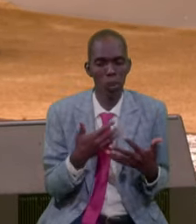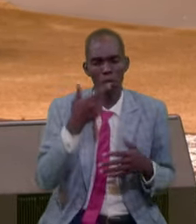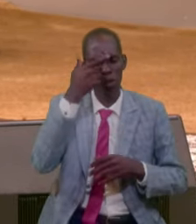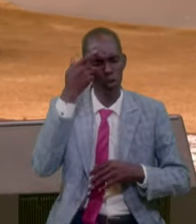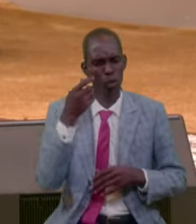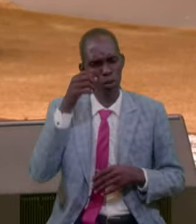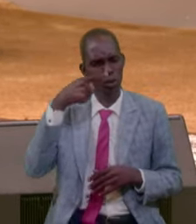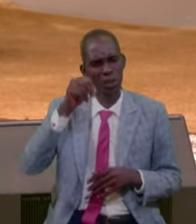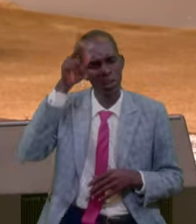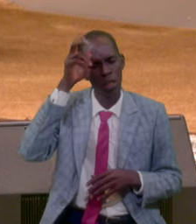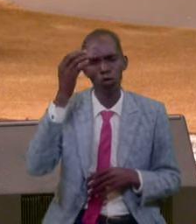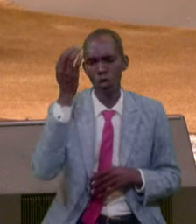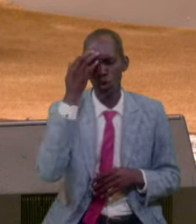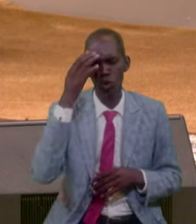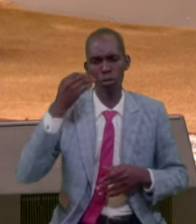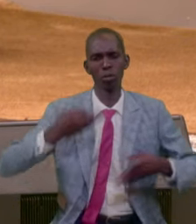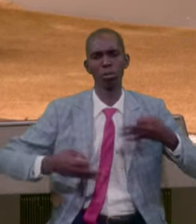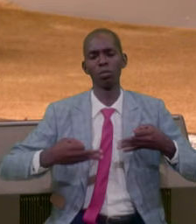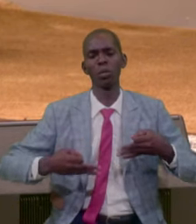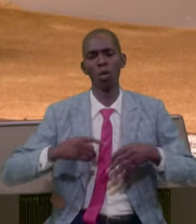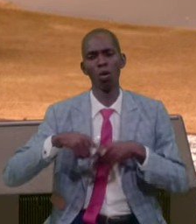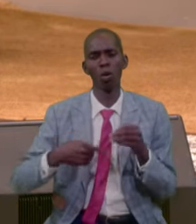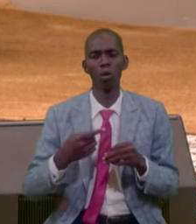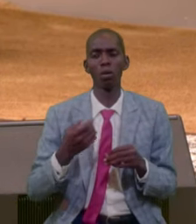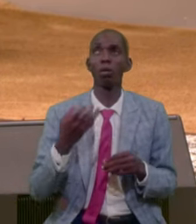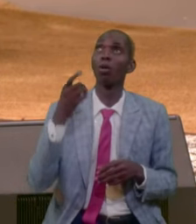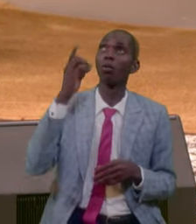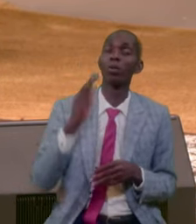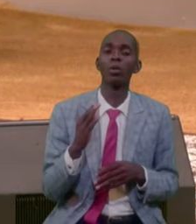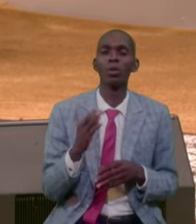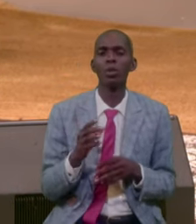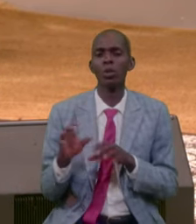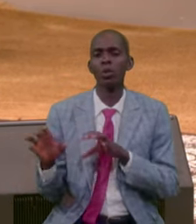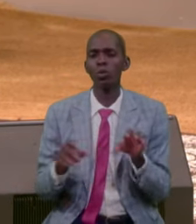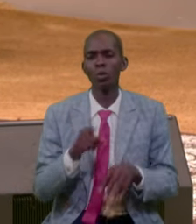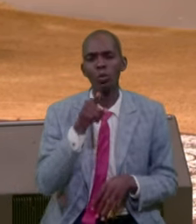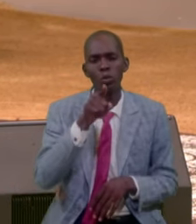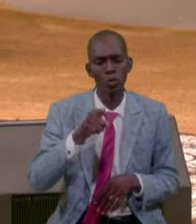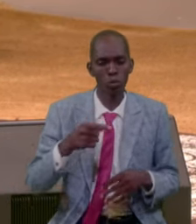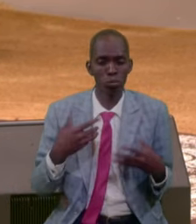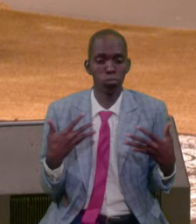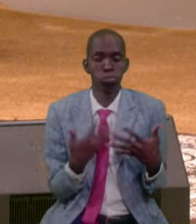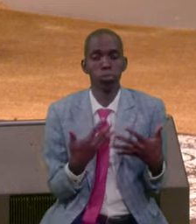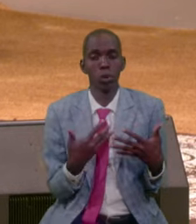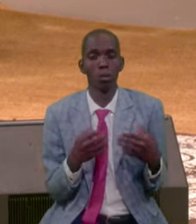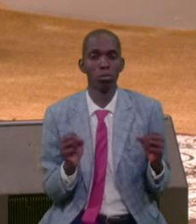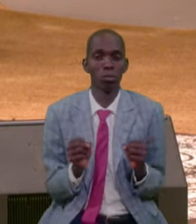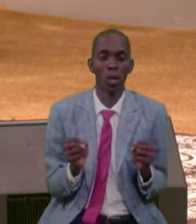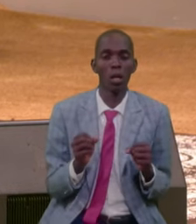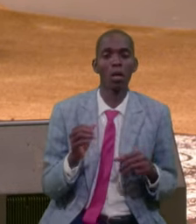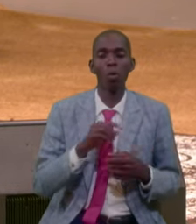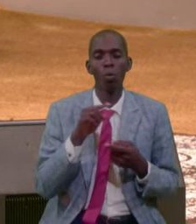come. Do you tremble when you hear of the judgment to come? The axe is laid on the root of the